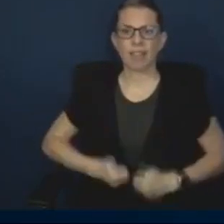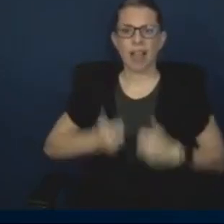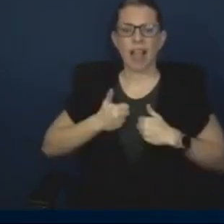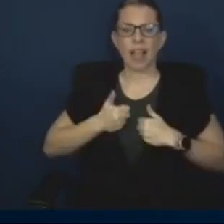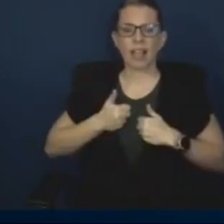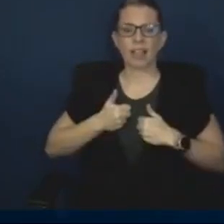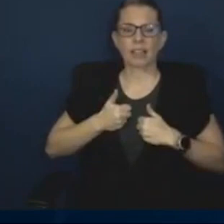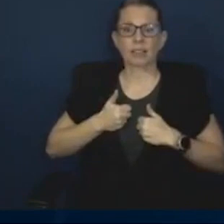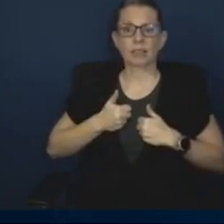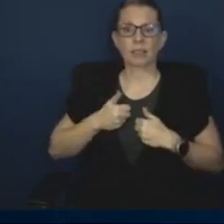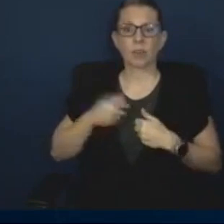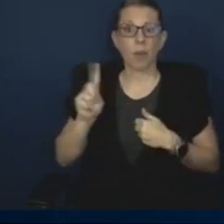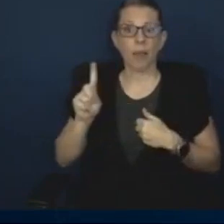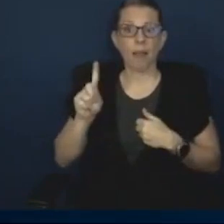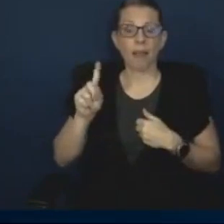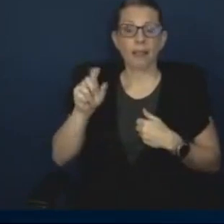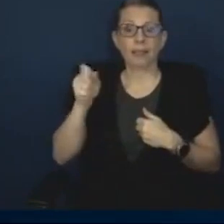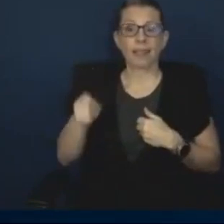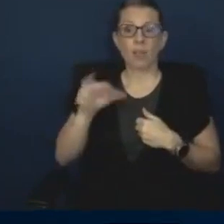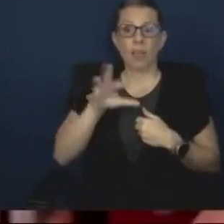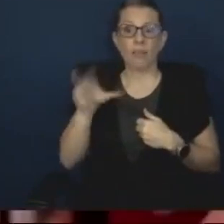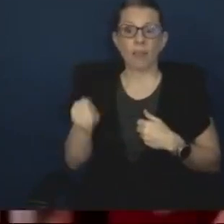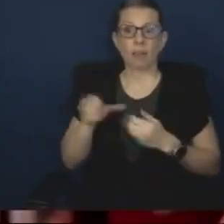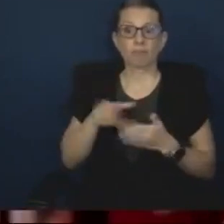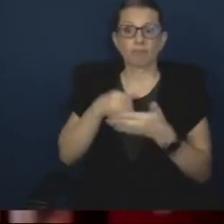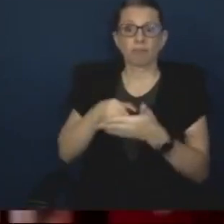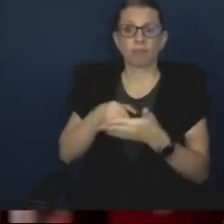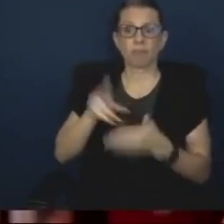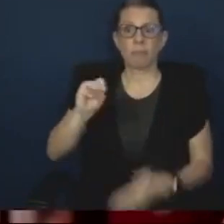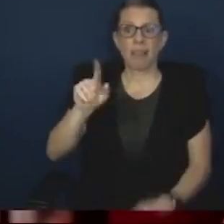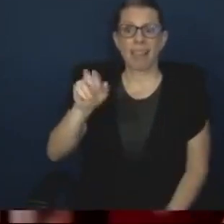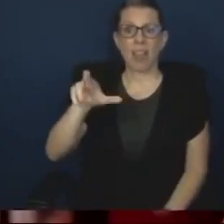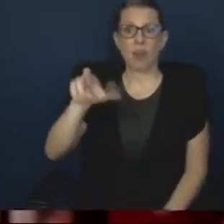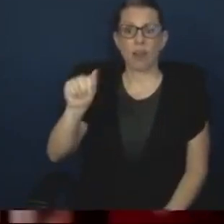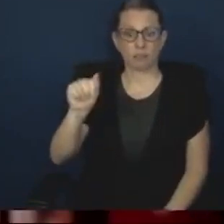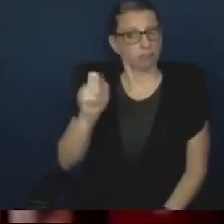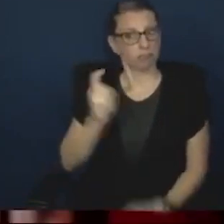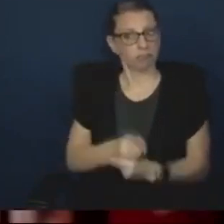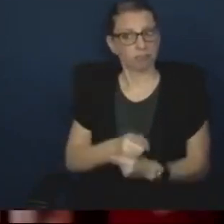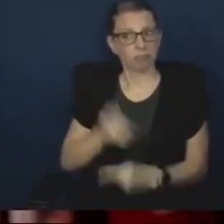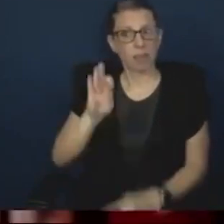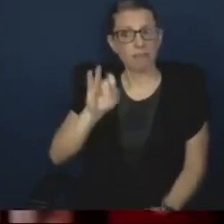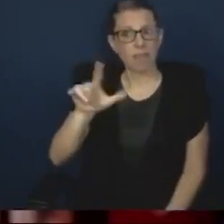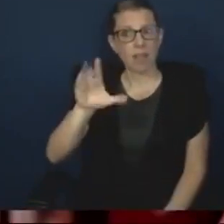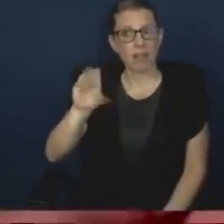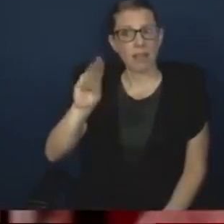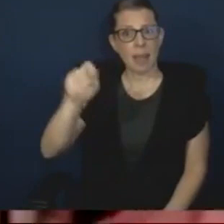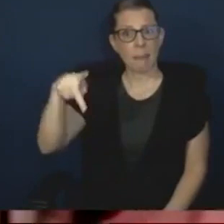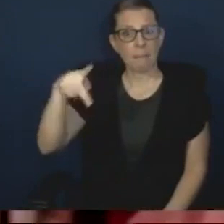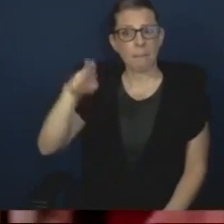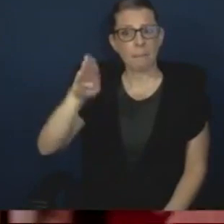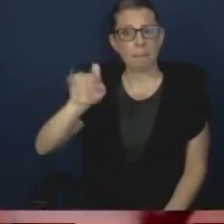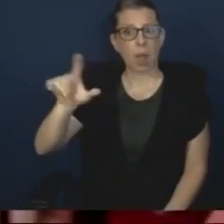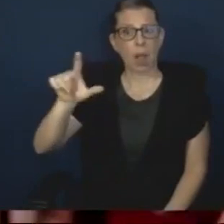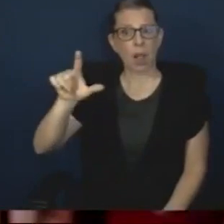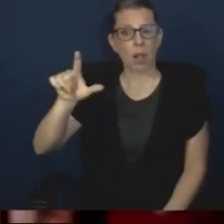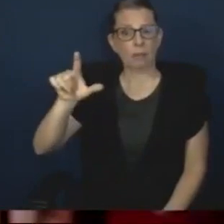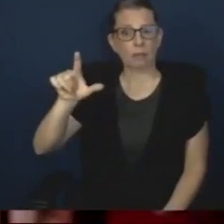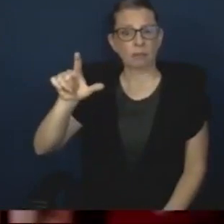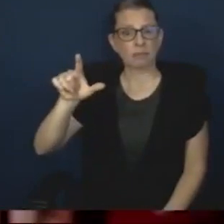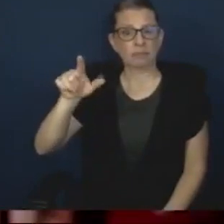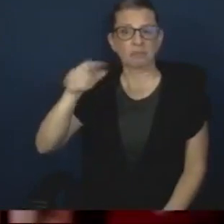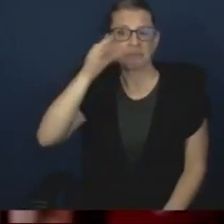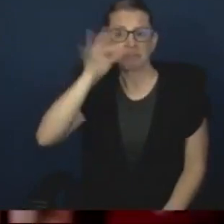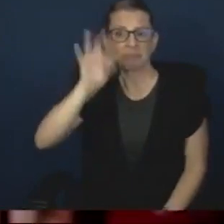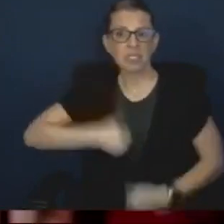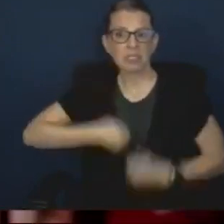this true? Yeah, it's true. One of the recipients was Bill Campbell, who is not too far from me here